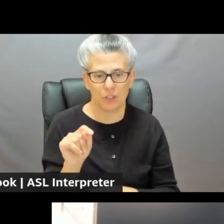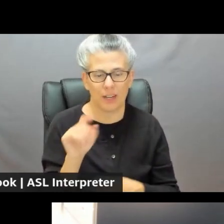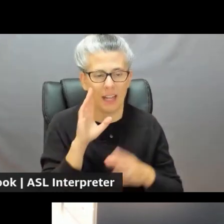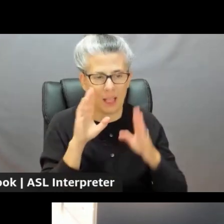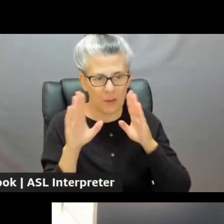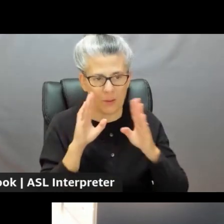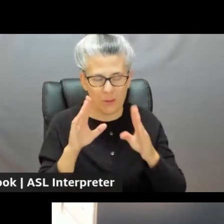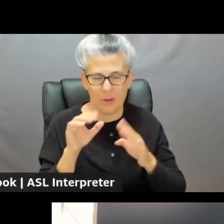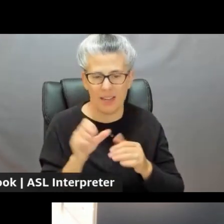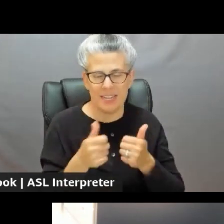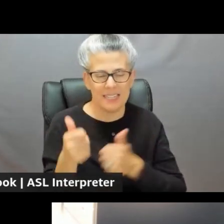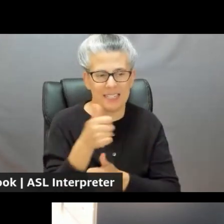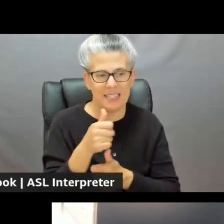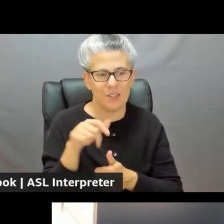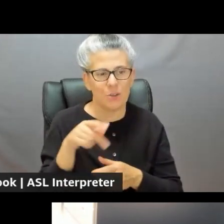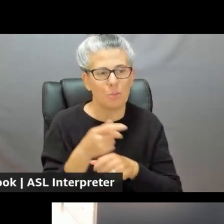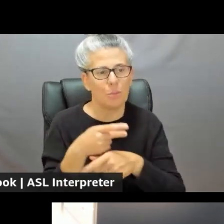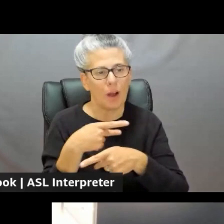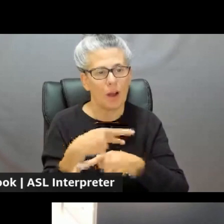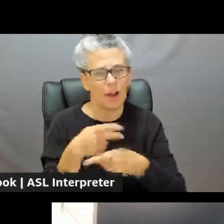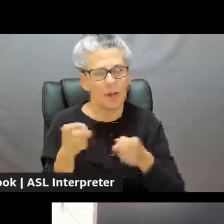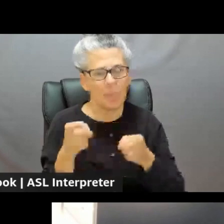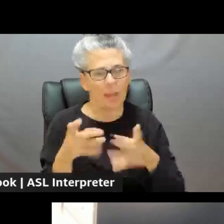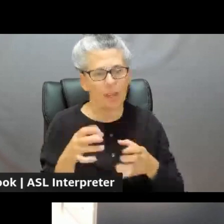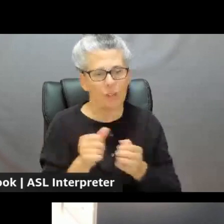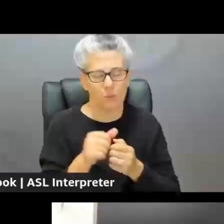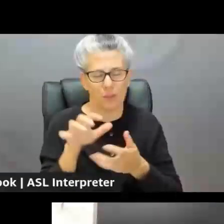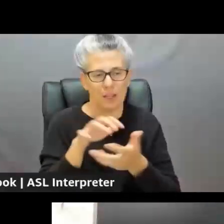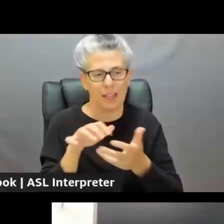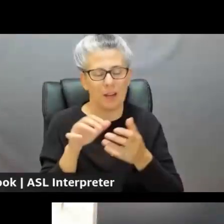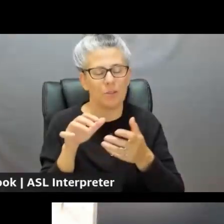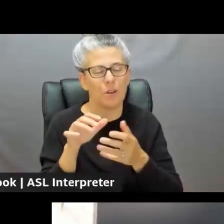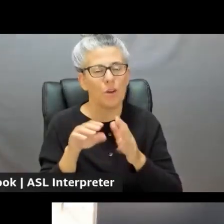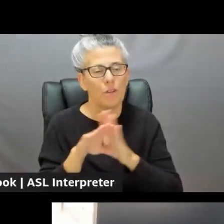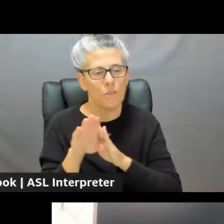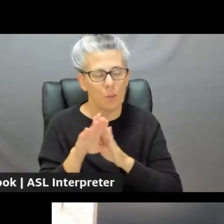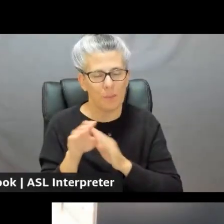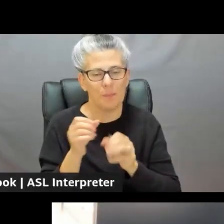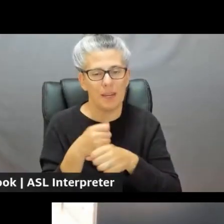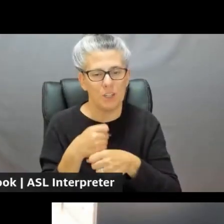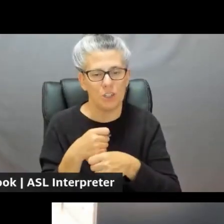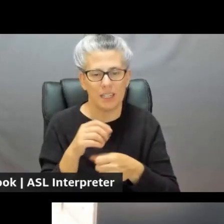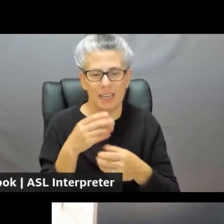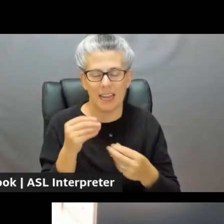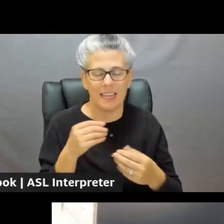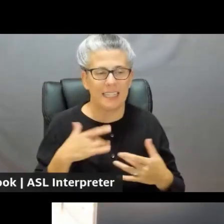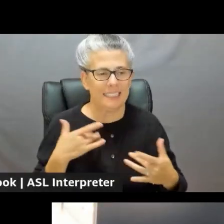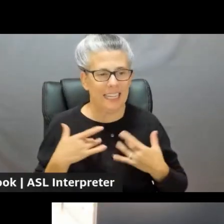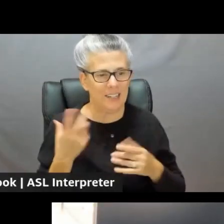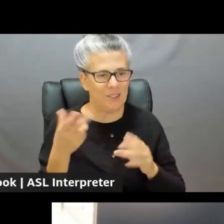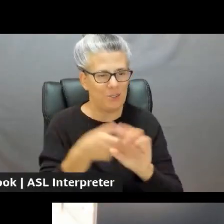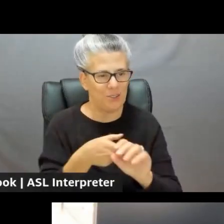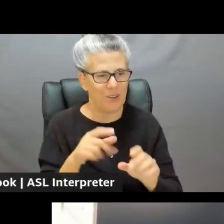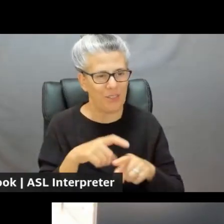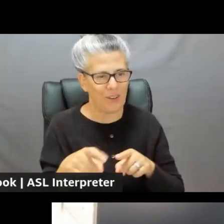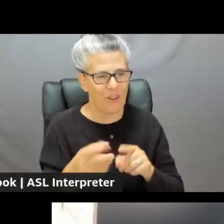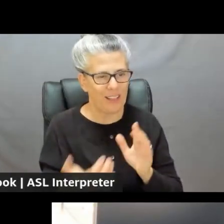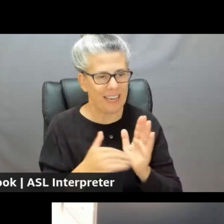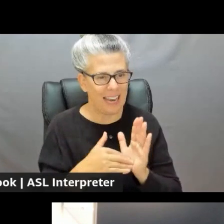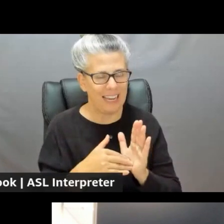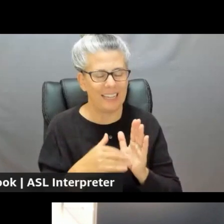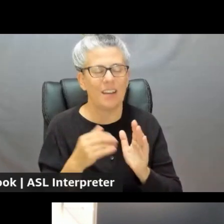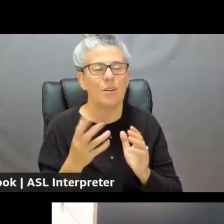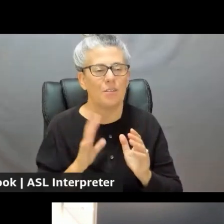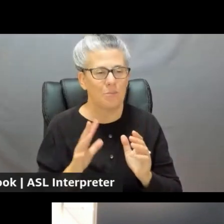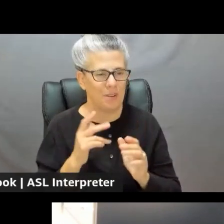a senior product manager with CloudFormation. Really excited to be here on the call again, Jillian. And nice to meet you again, Brian. We have worked together before with CloudFormation, so